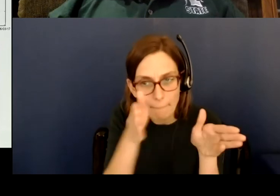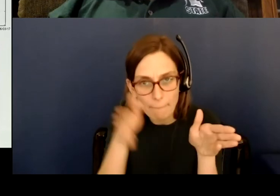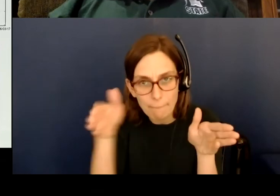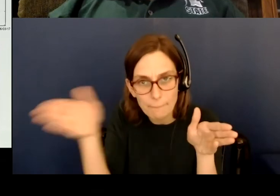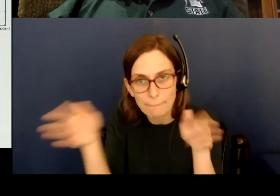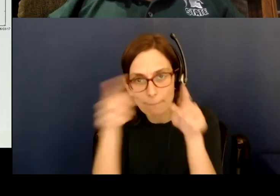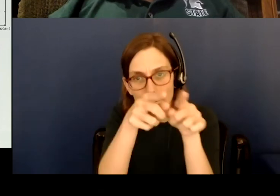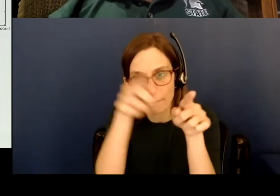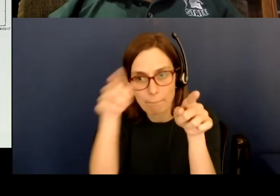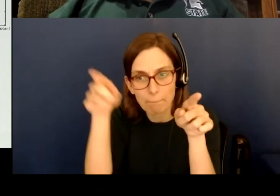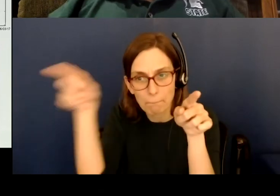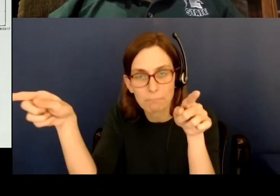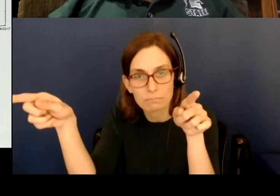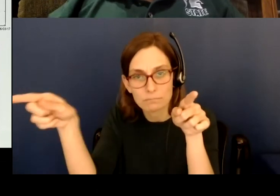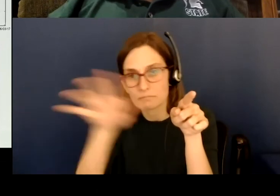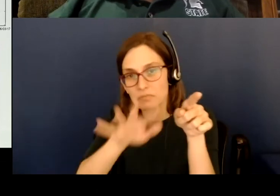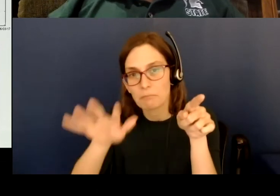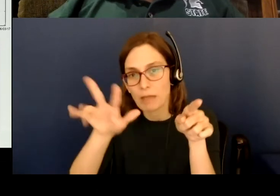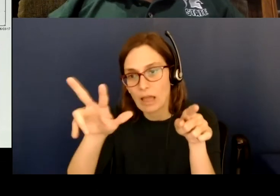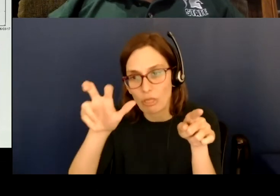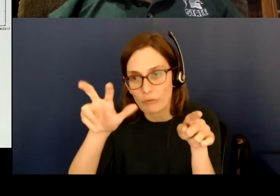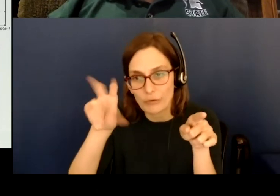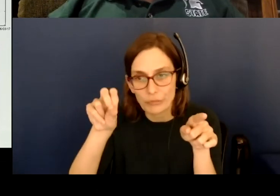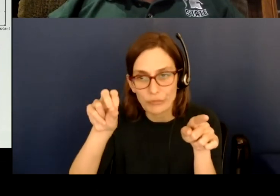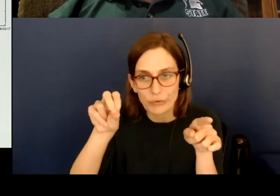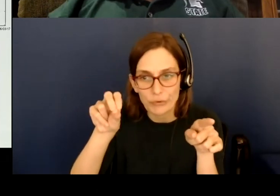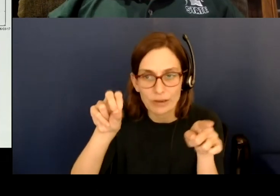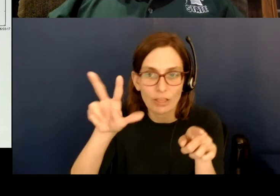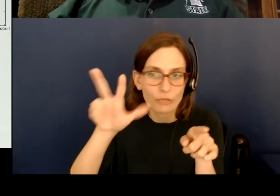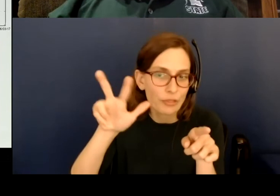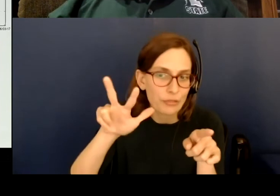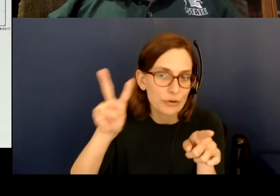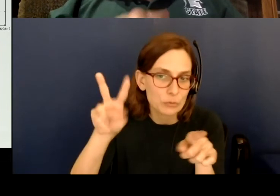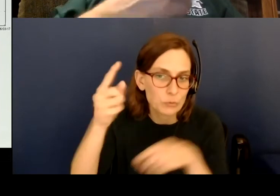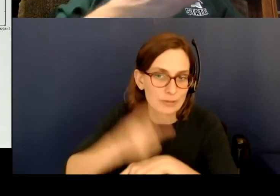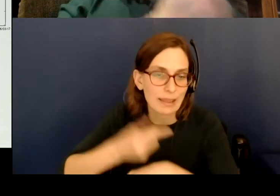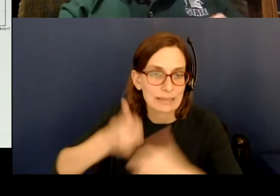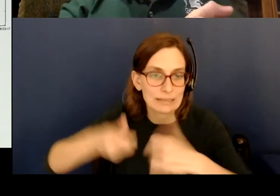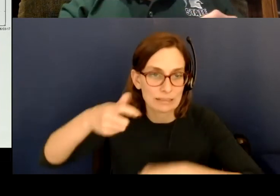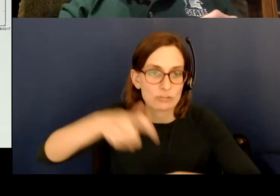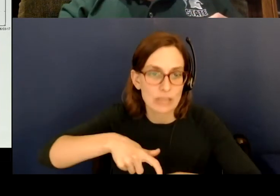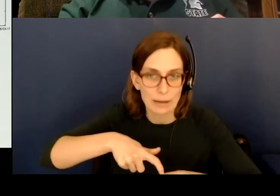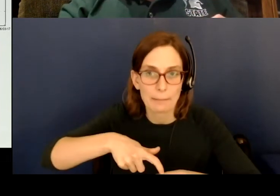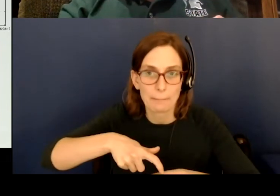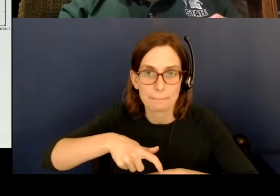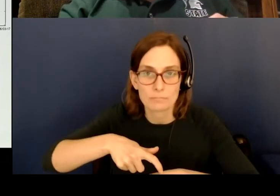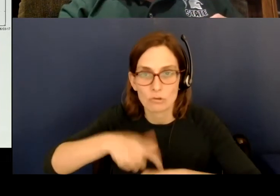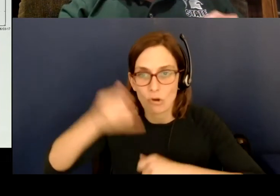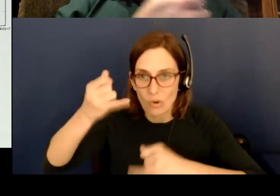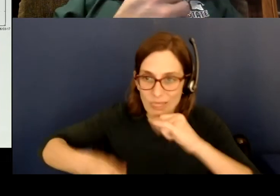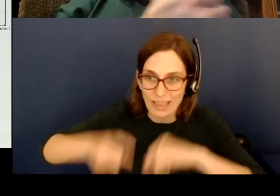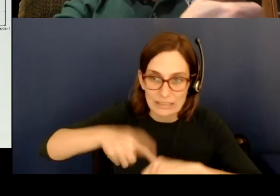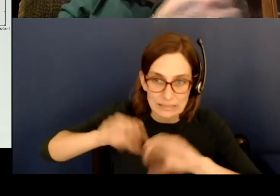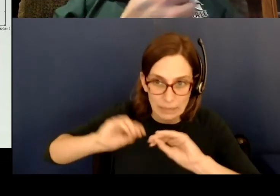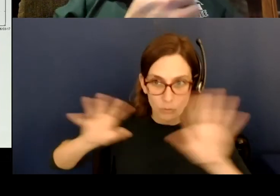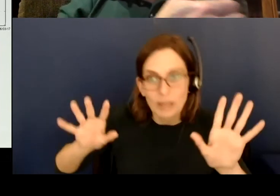to here, and it's going to be about 332 days each time. And so you simply look at the last time it was bright, and